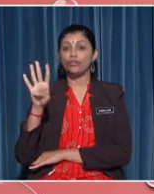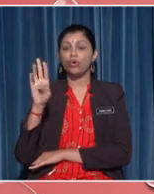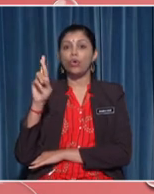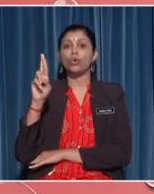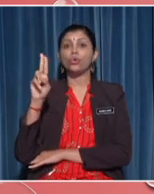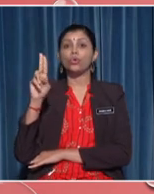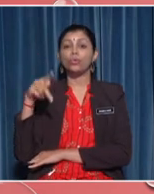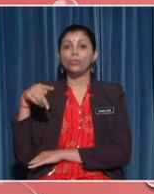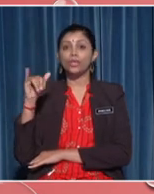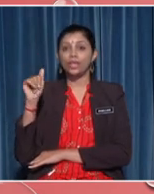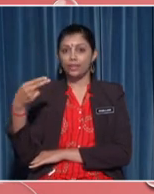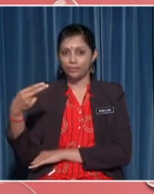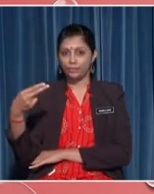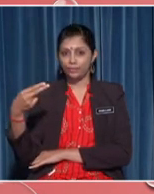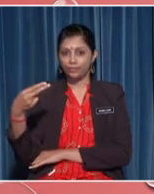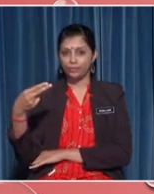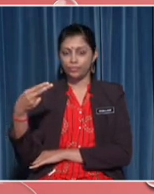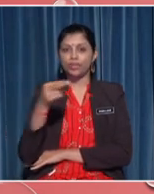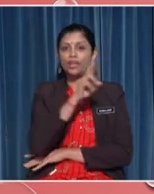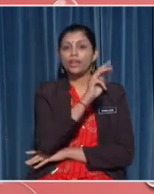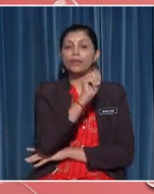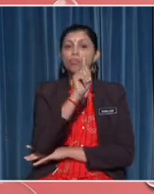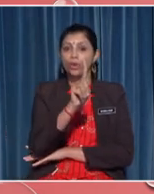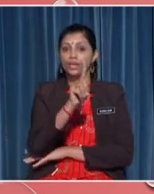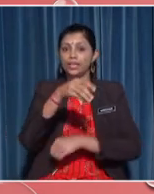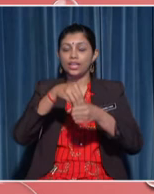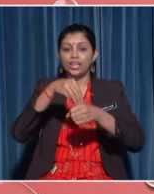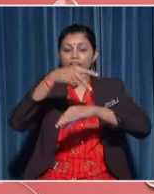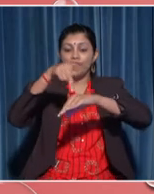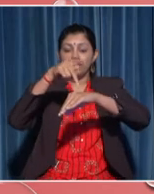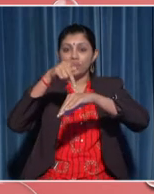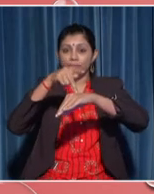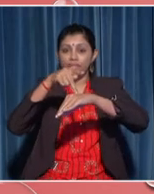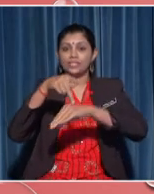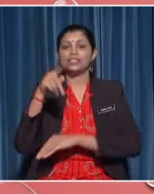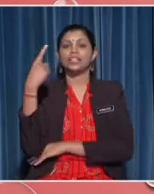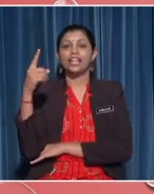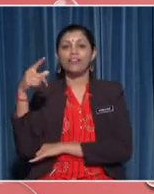3,754 rupiah. Philippines is 11 peso.